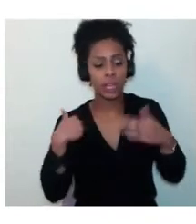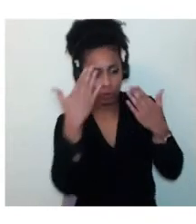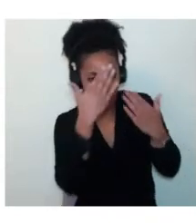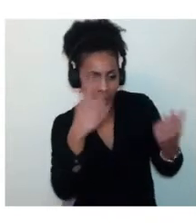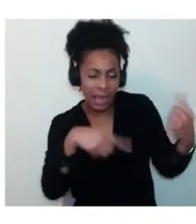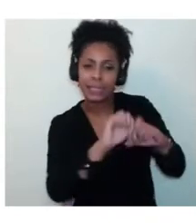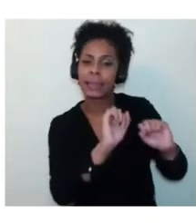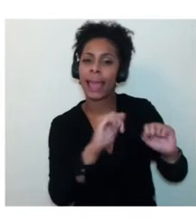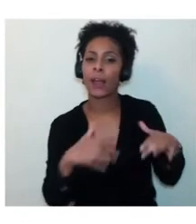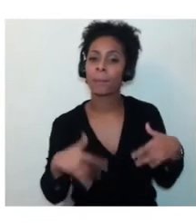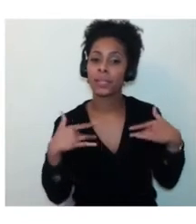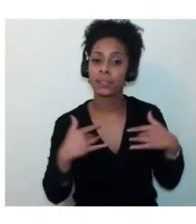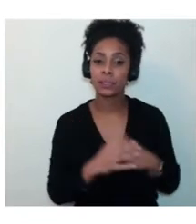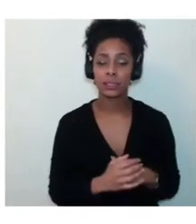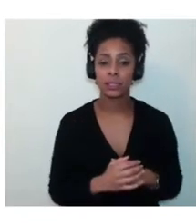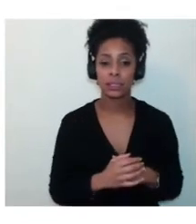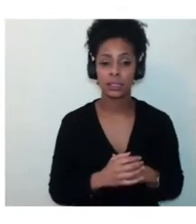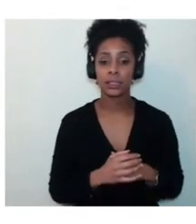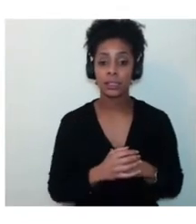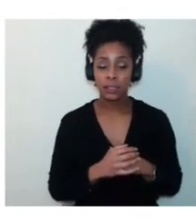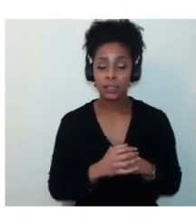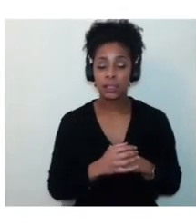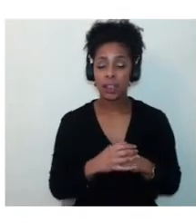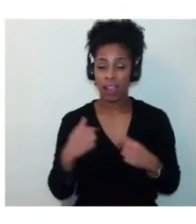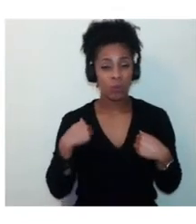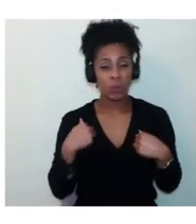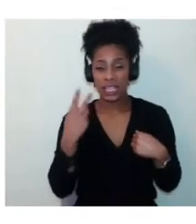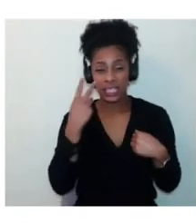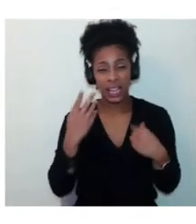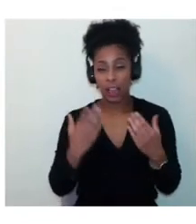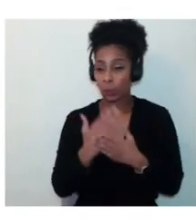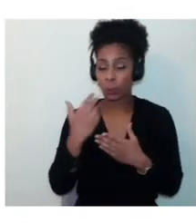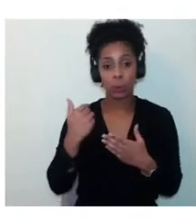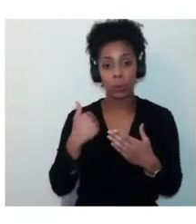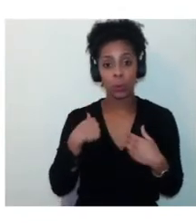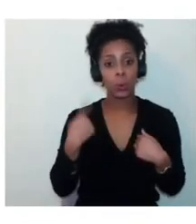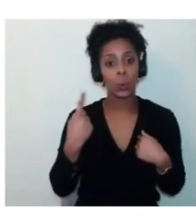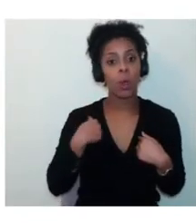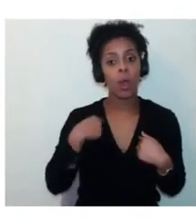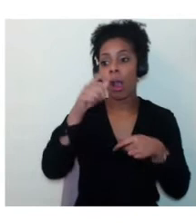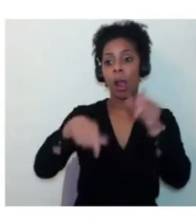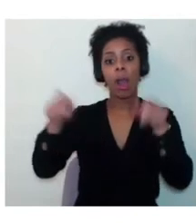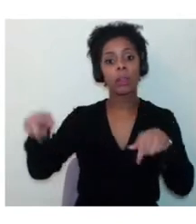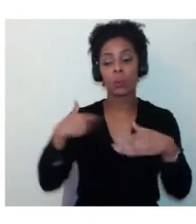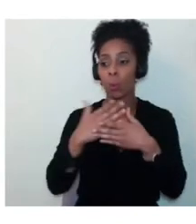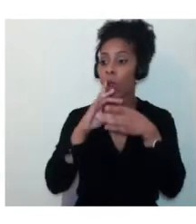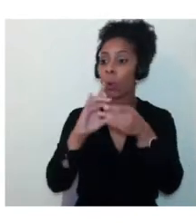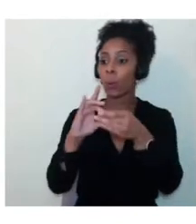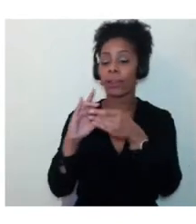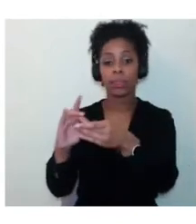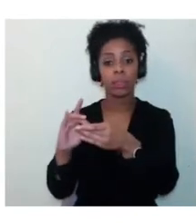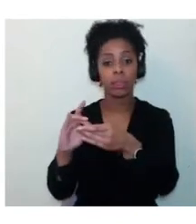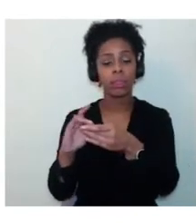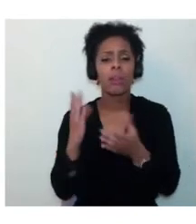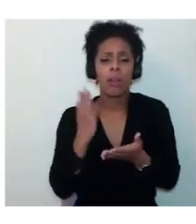really flows through into the types of clients that we work with. I mean, there is a hard business element to this, which